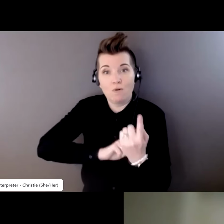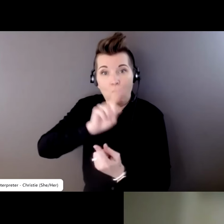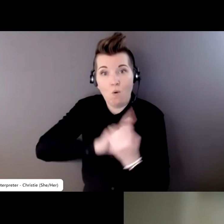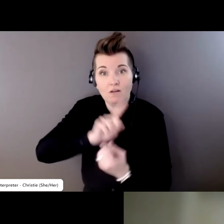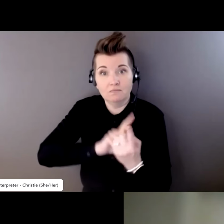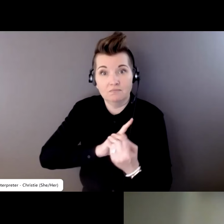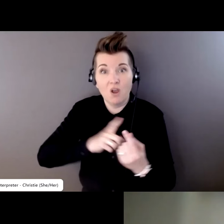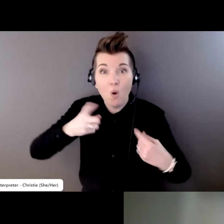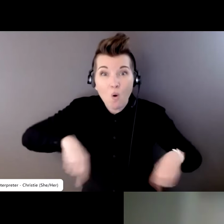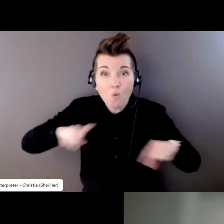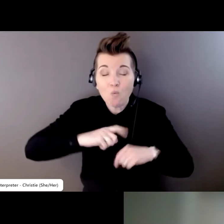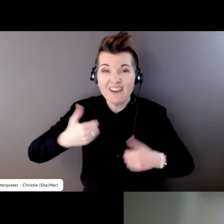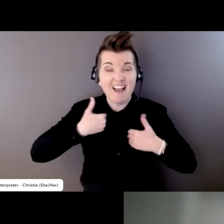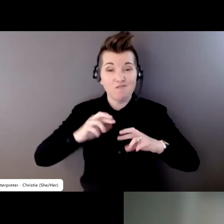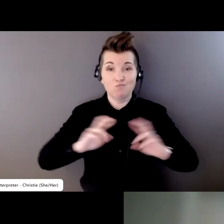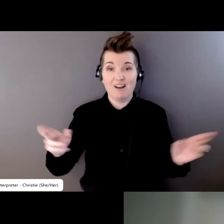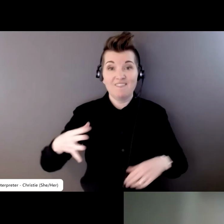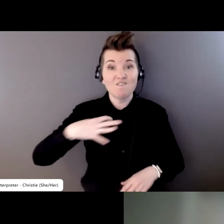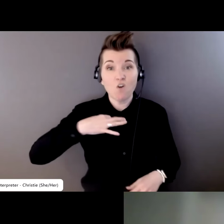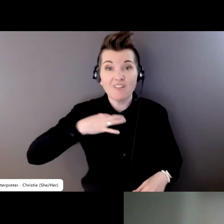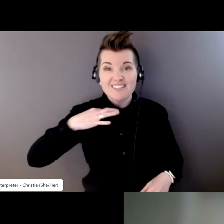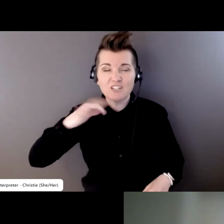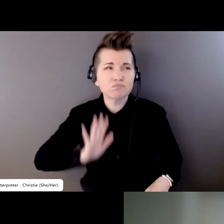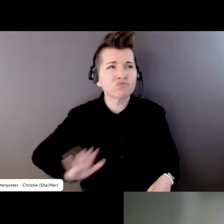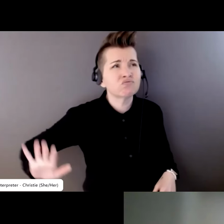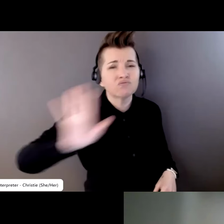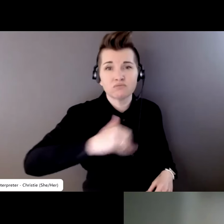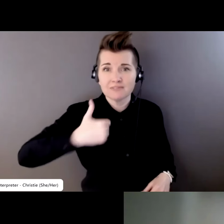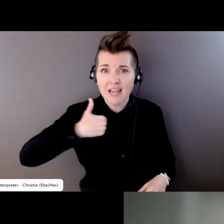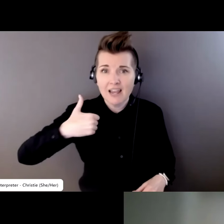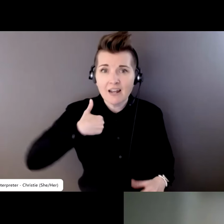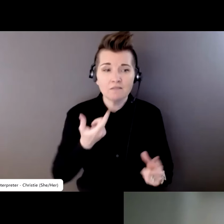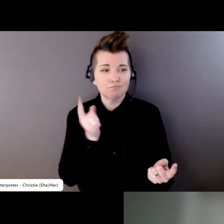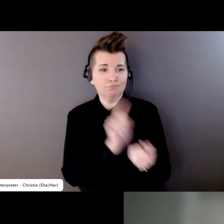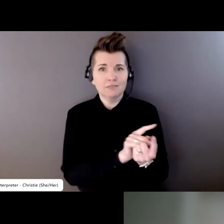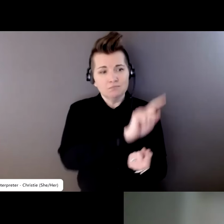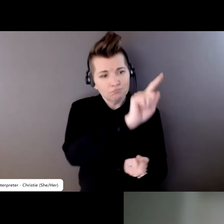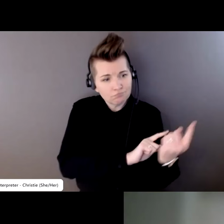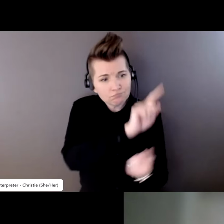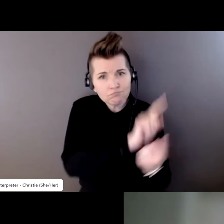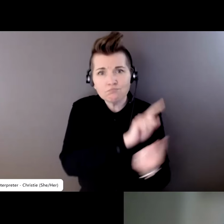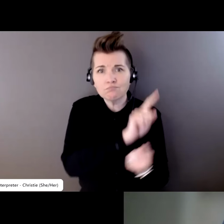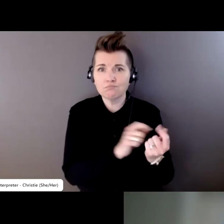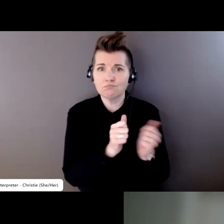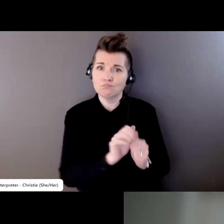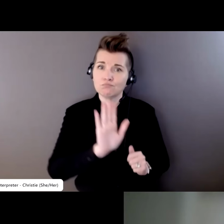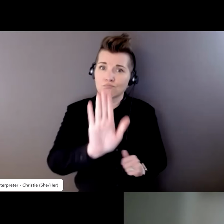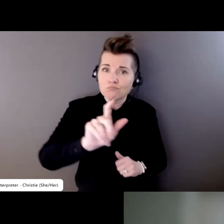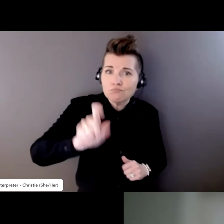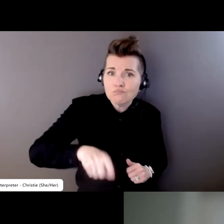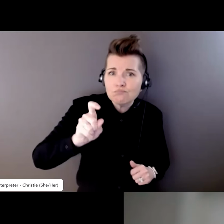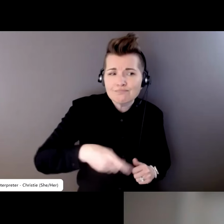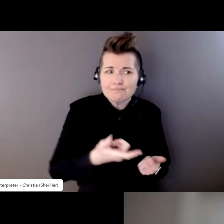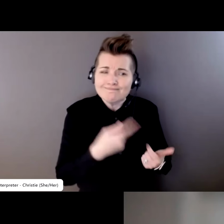the country that are able to address individual needs that you might have. And